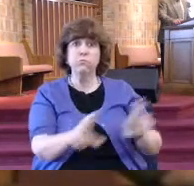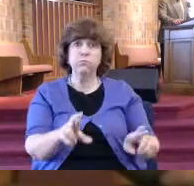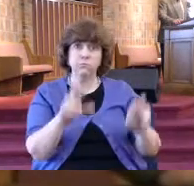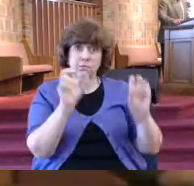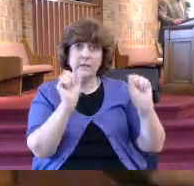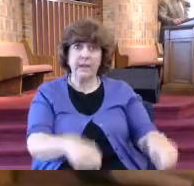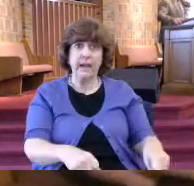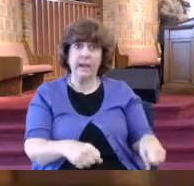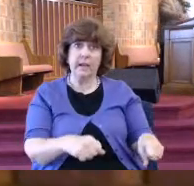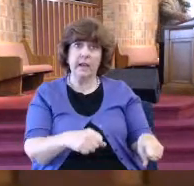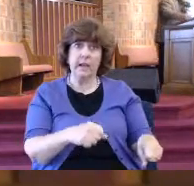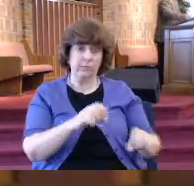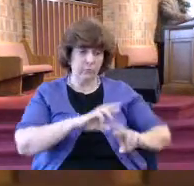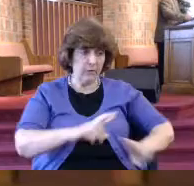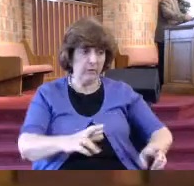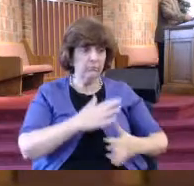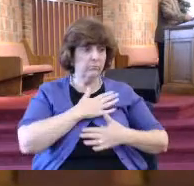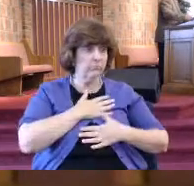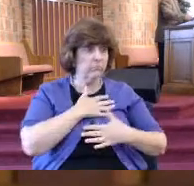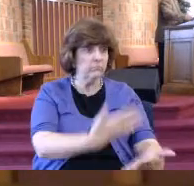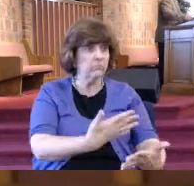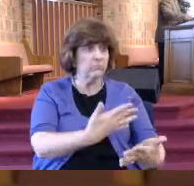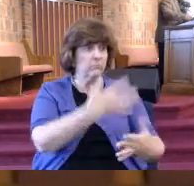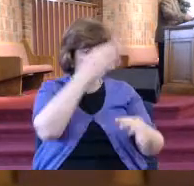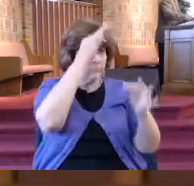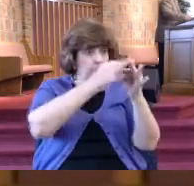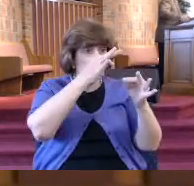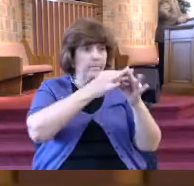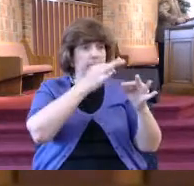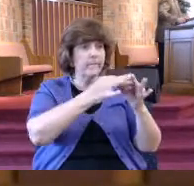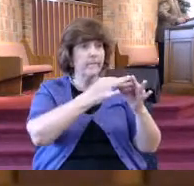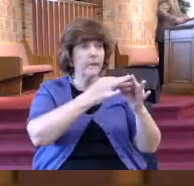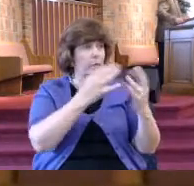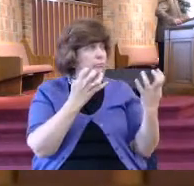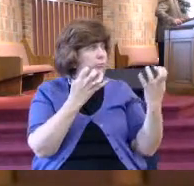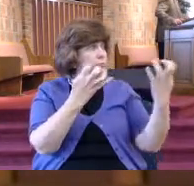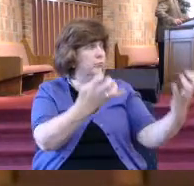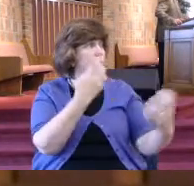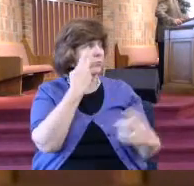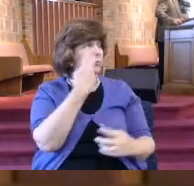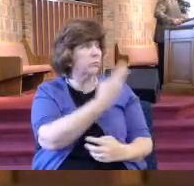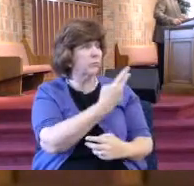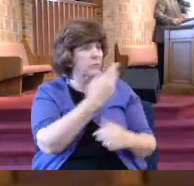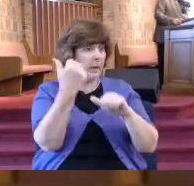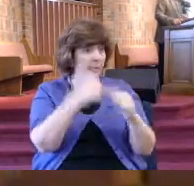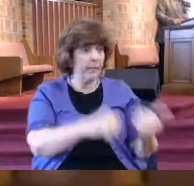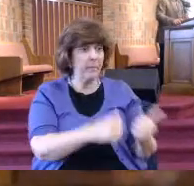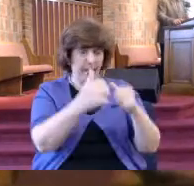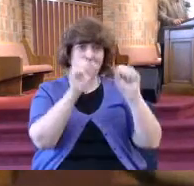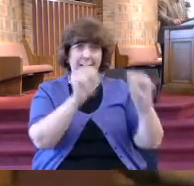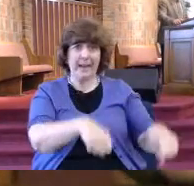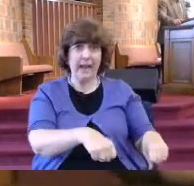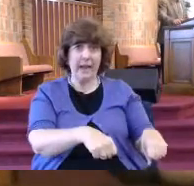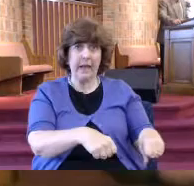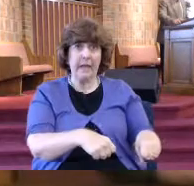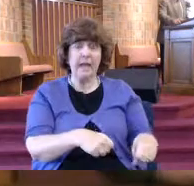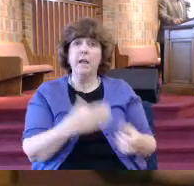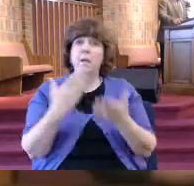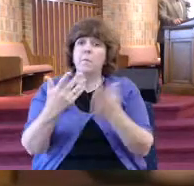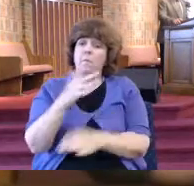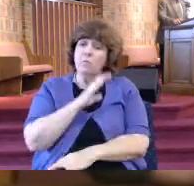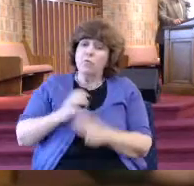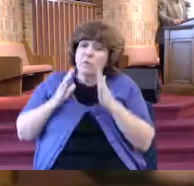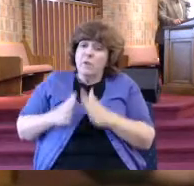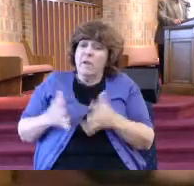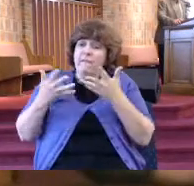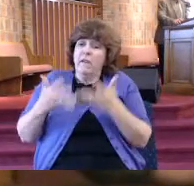If you would confess before this audience your faith, you could be this morning baptized into Christ. It may be that you are a child of God, but you're